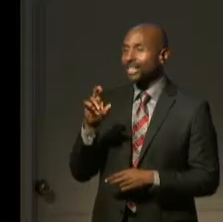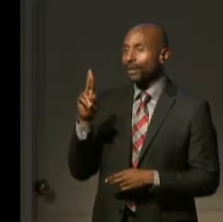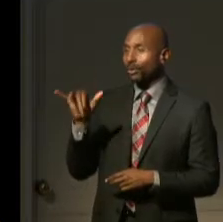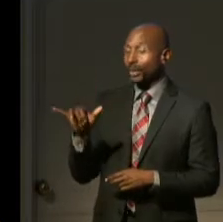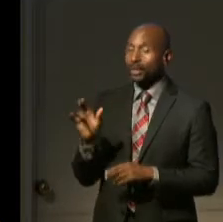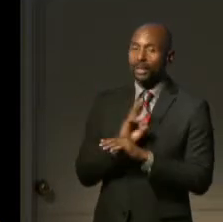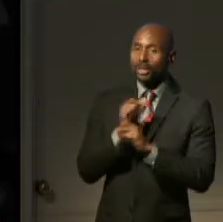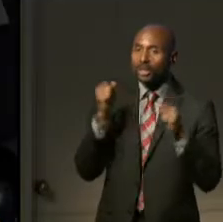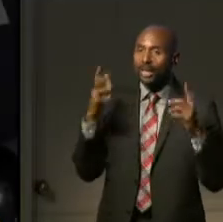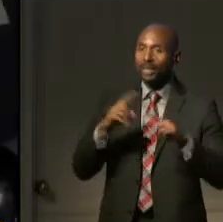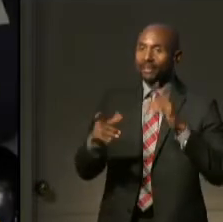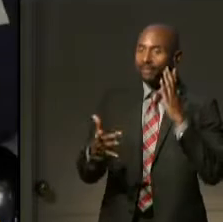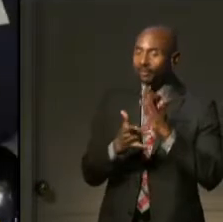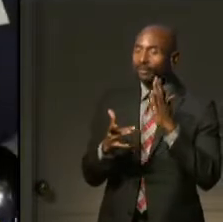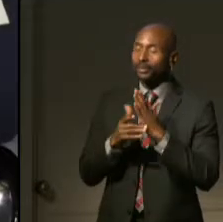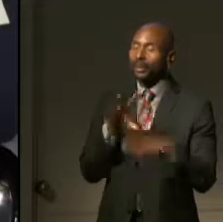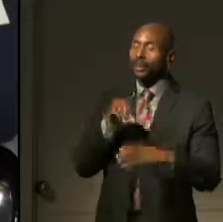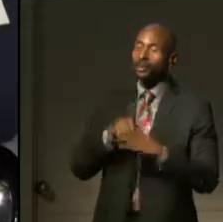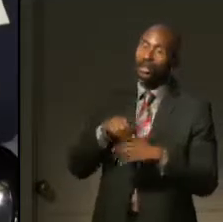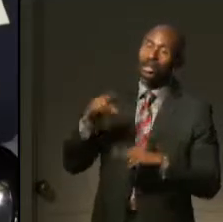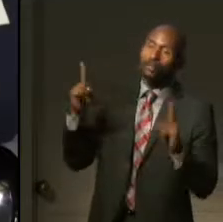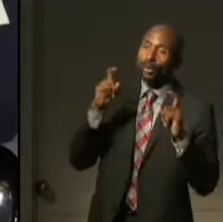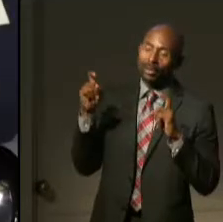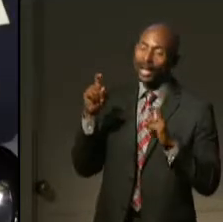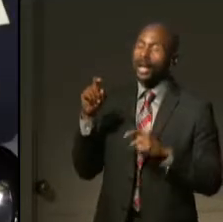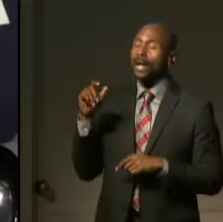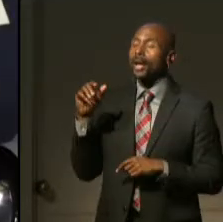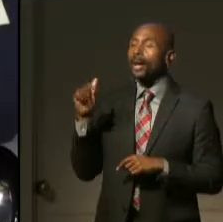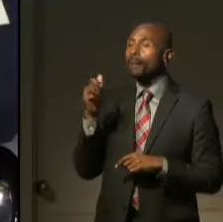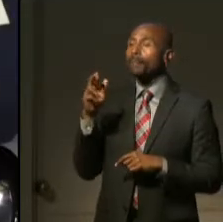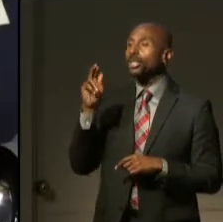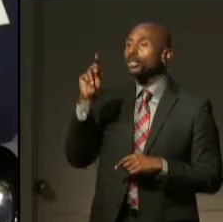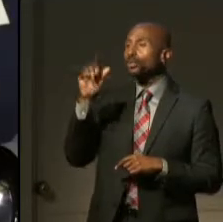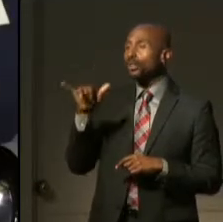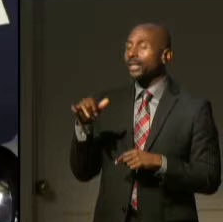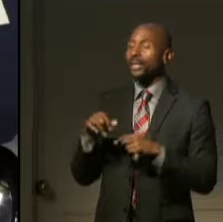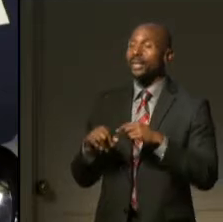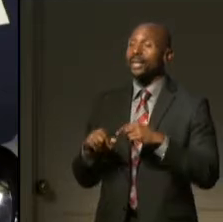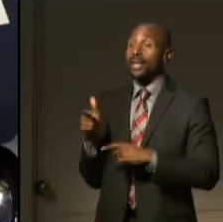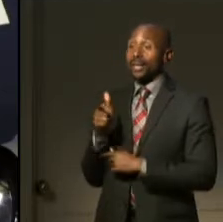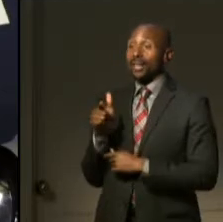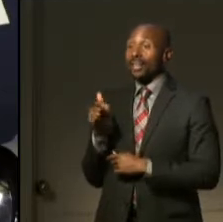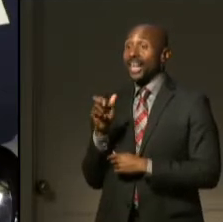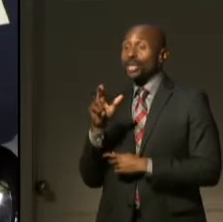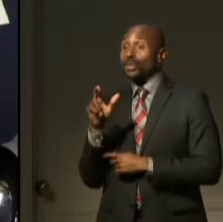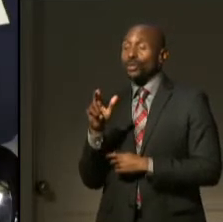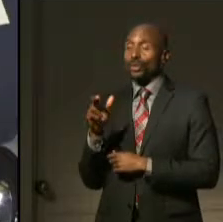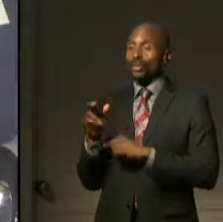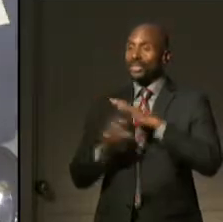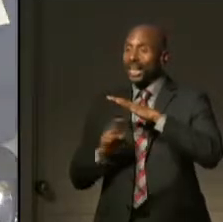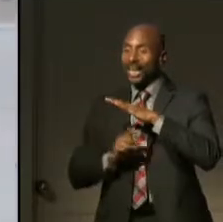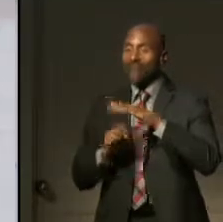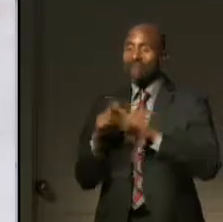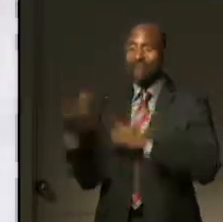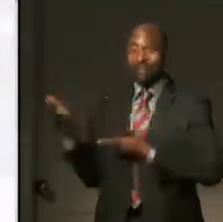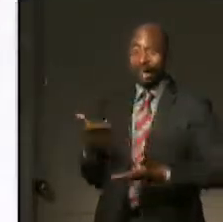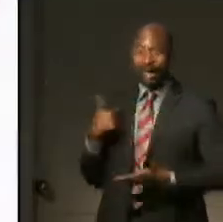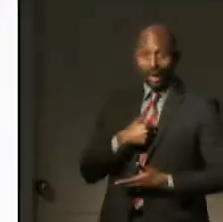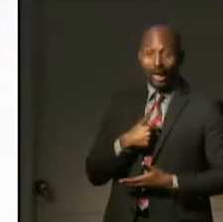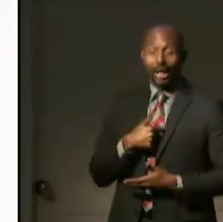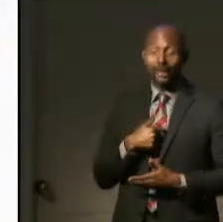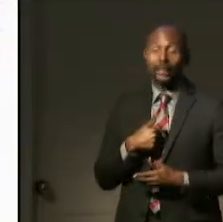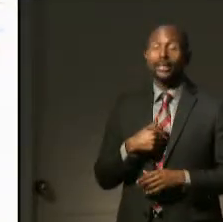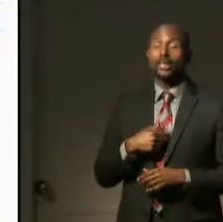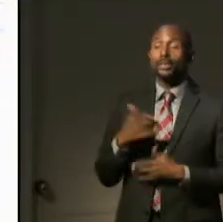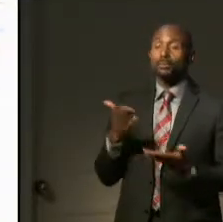involving photogrammetry and laser scanning at their highest level, but they actually invited us to bring in what we call light field capture, which is not